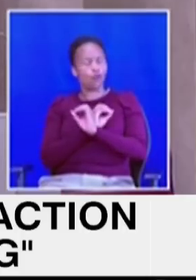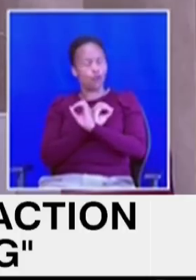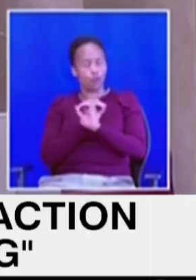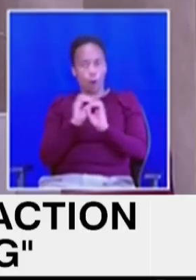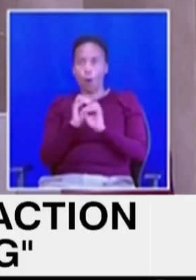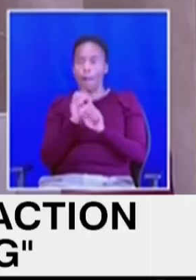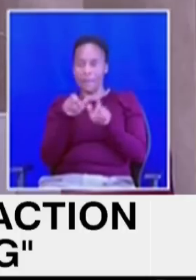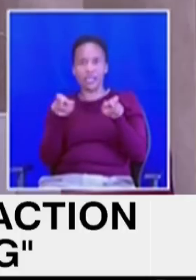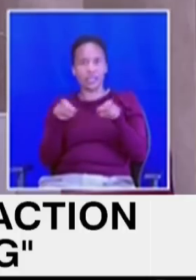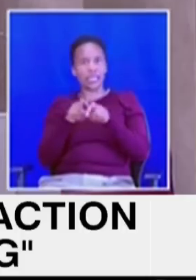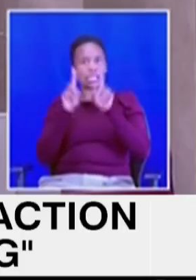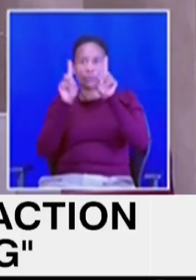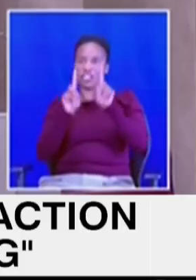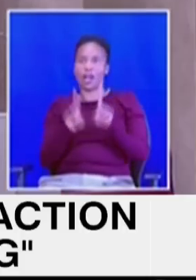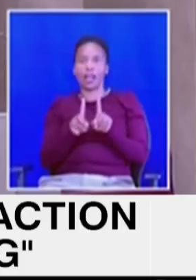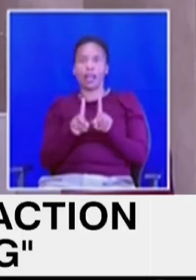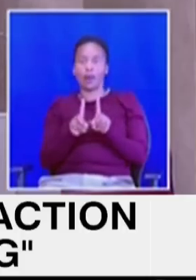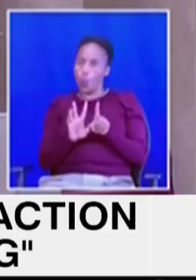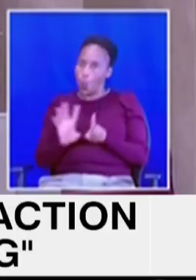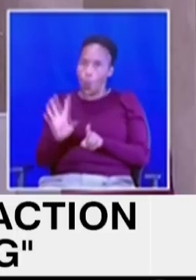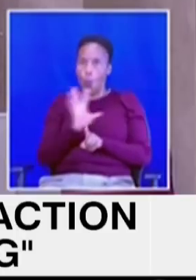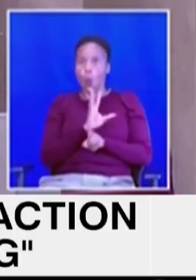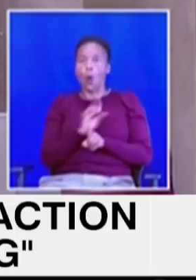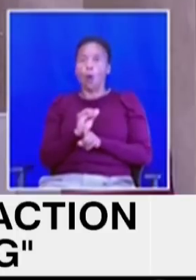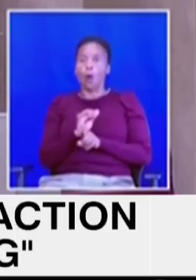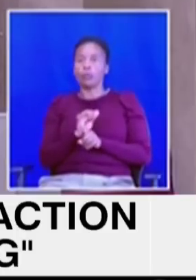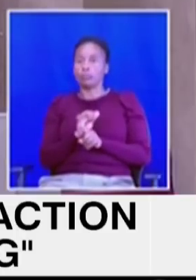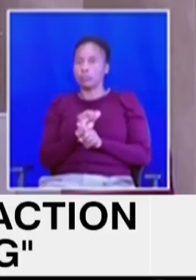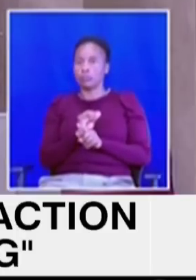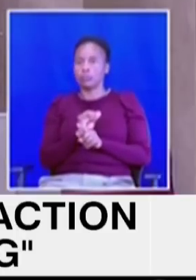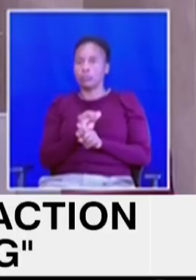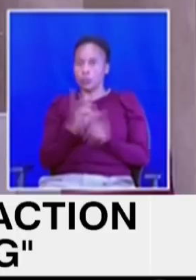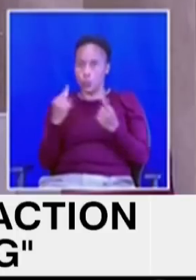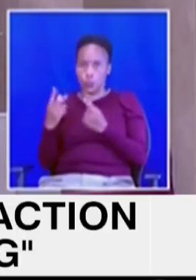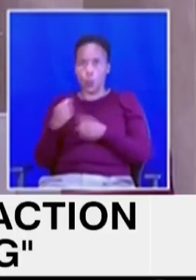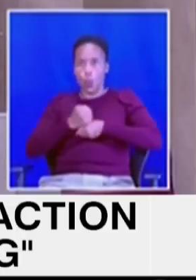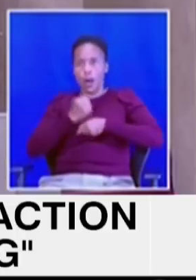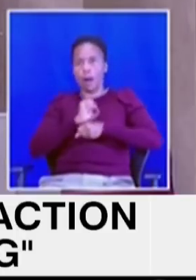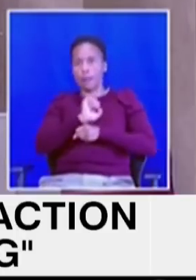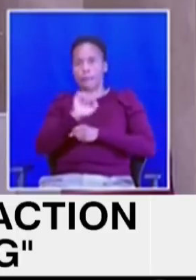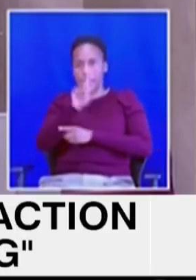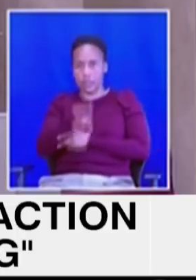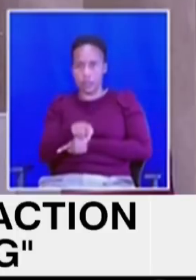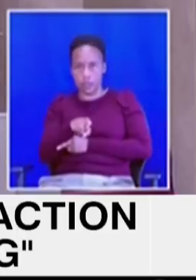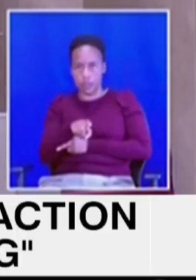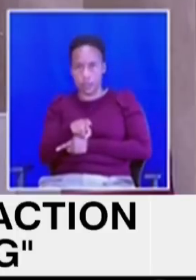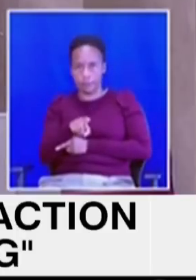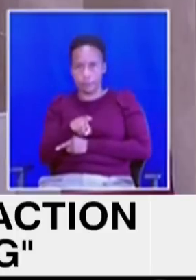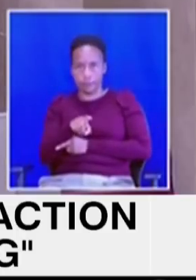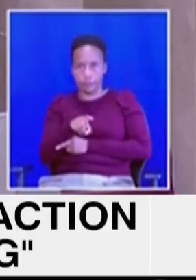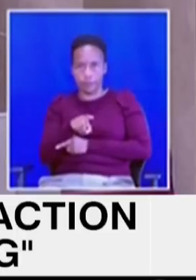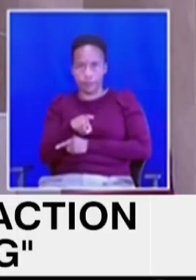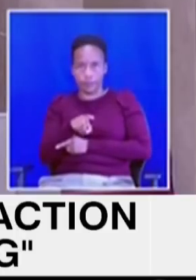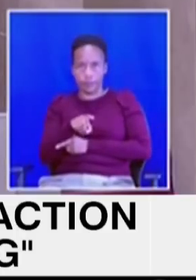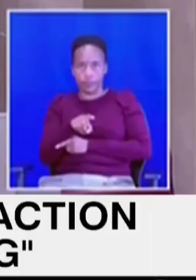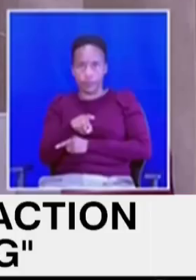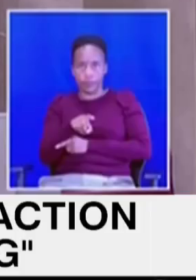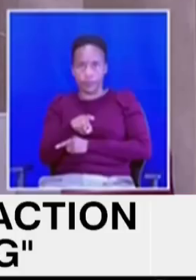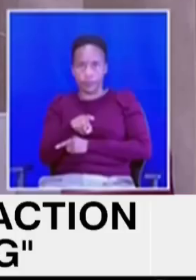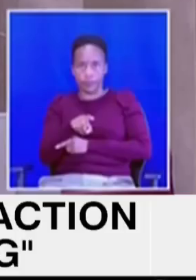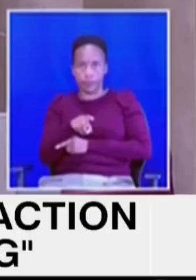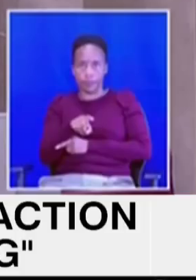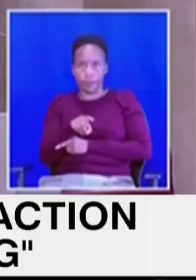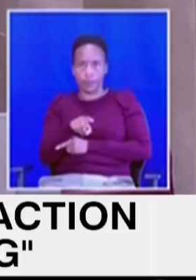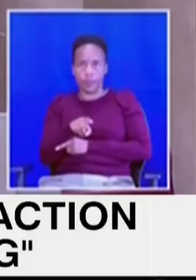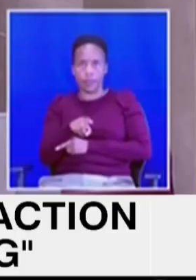is special. They must just do their work. So I'm not going to be chasing